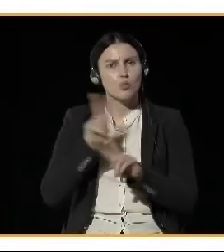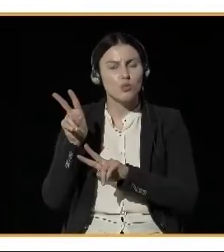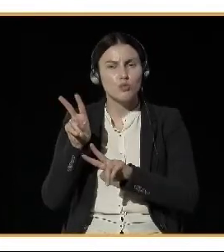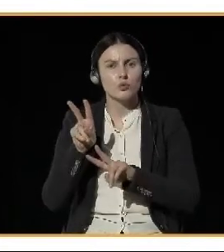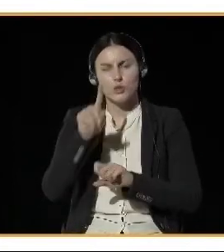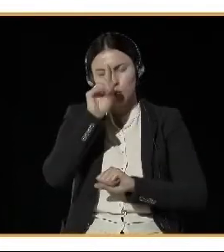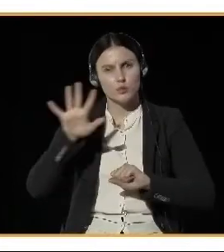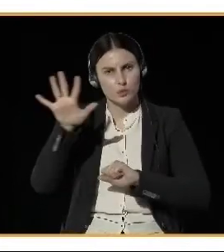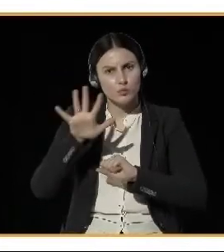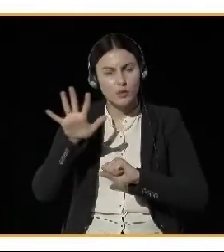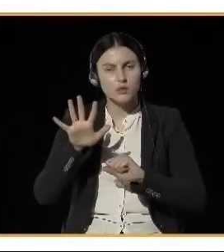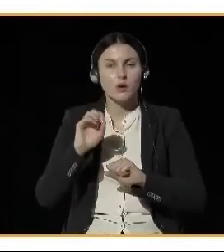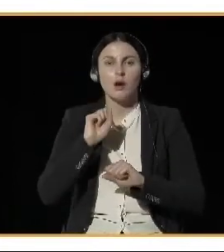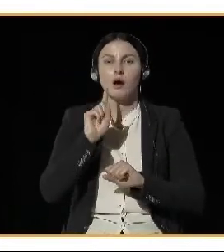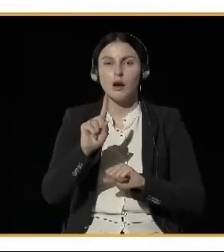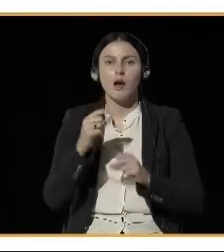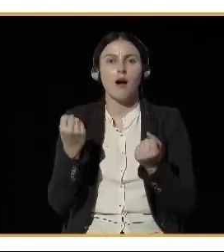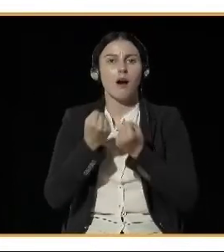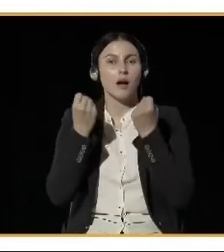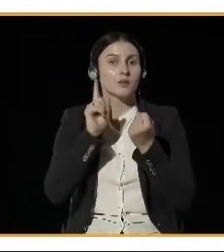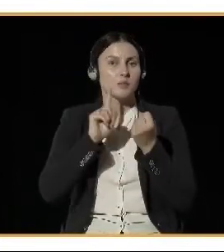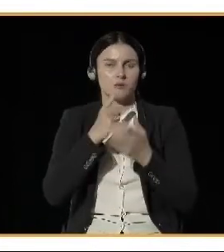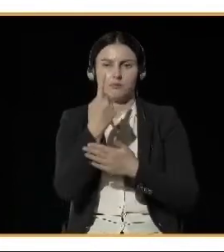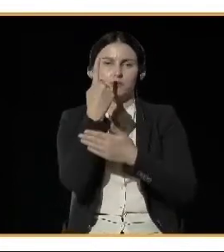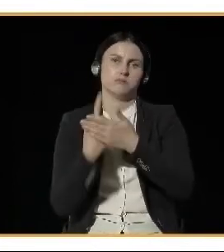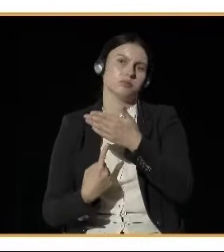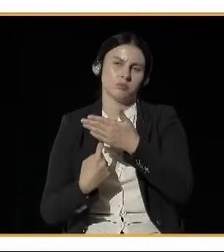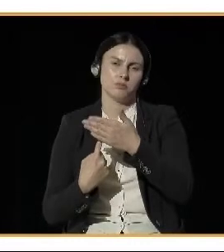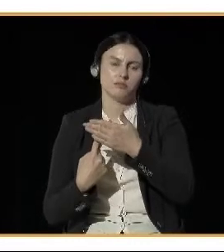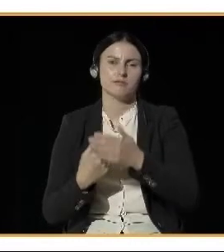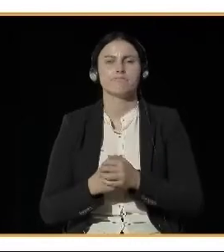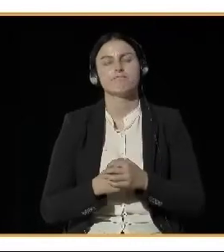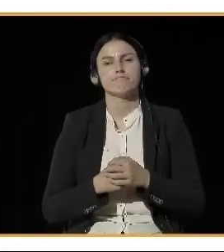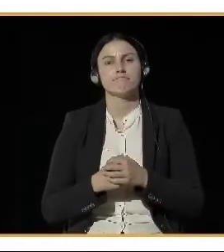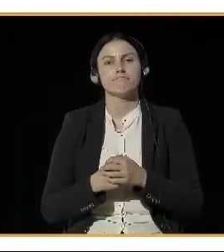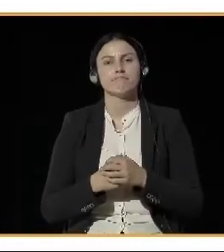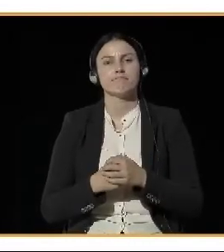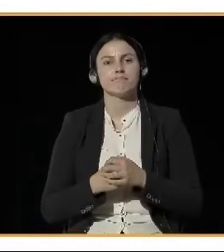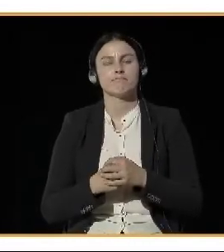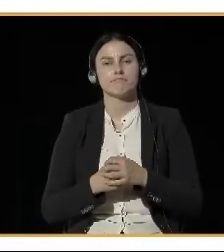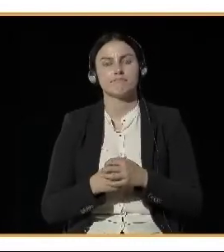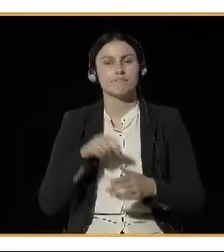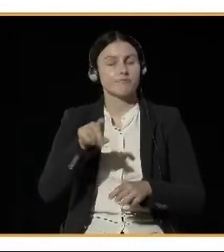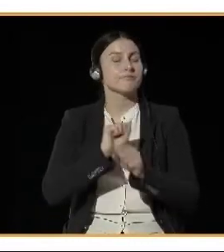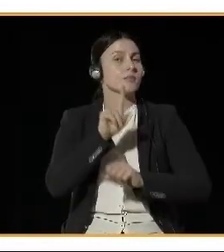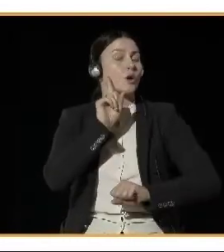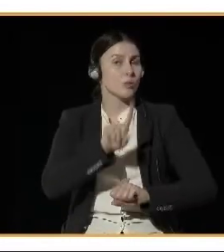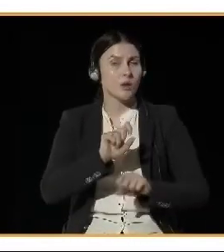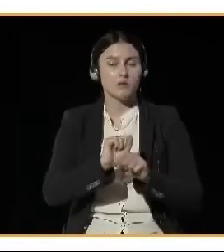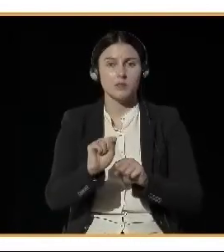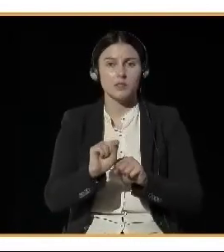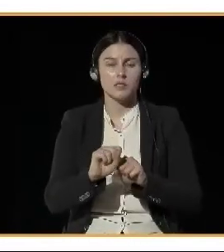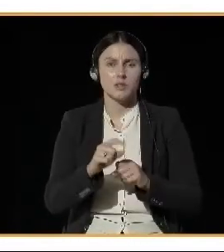activity decreased and largely, and only Lithuania had a larger decrease in the area of